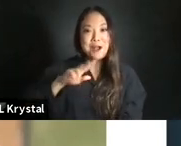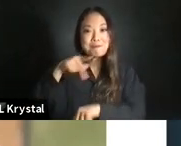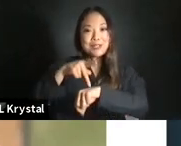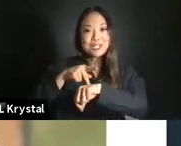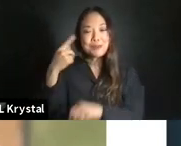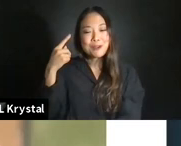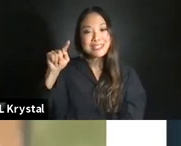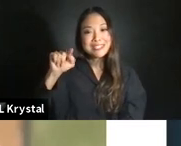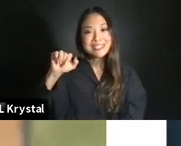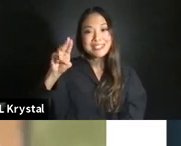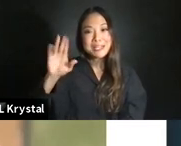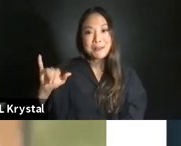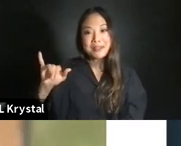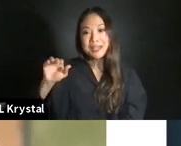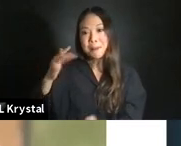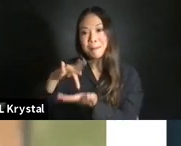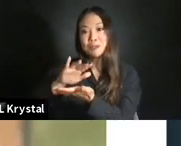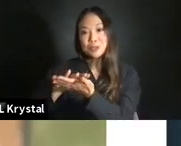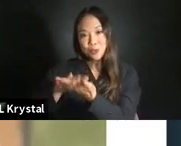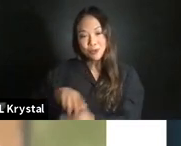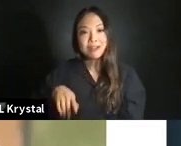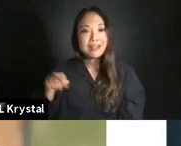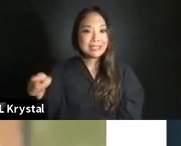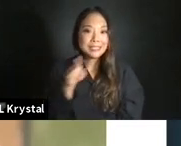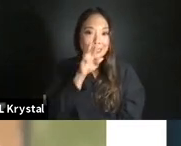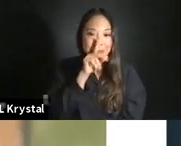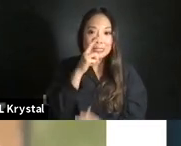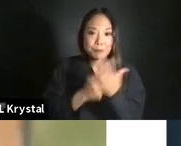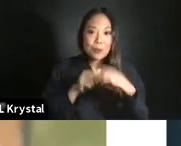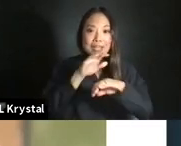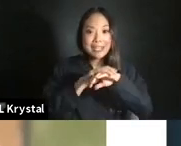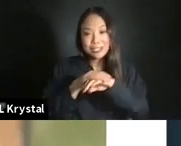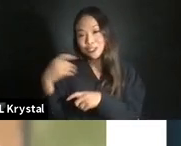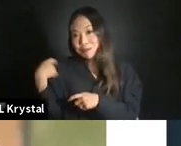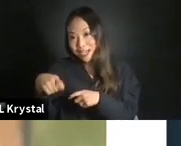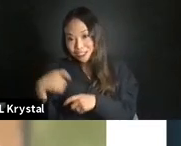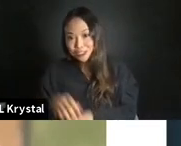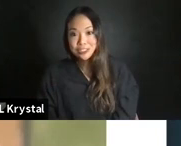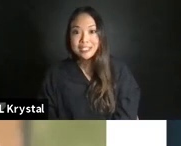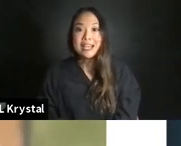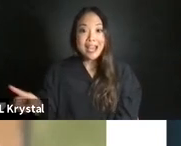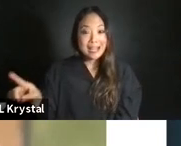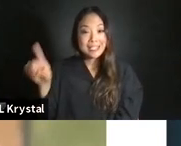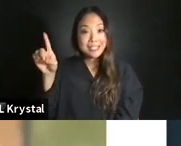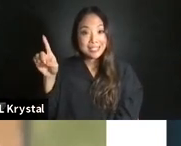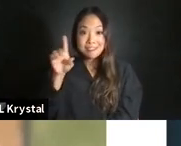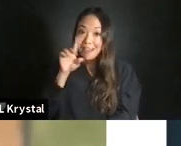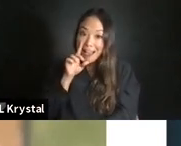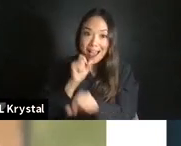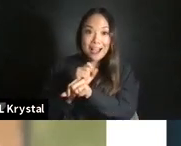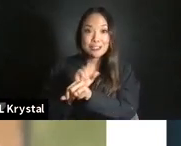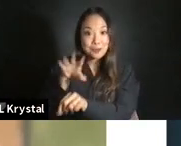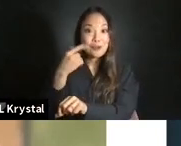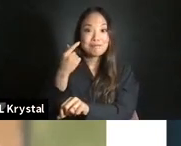bilingual speech speaker speaks both english and spanish and he is an actual graduate graduate of the john d